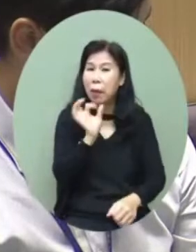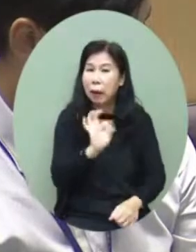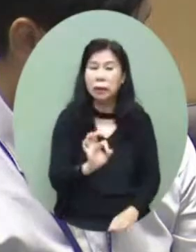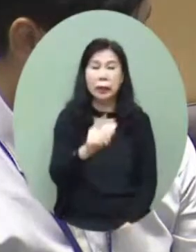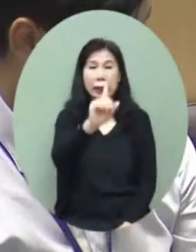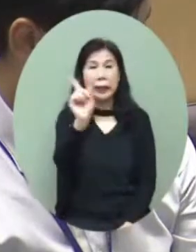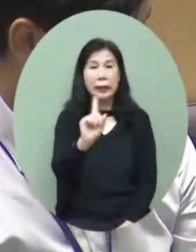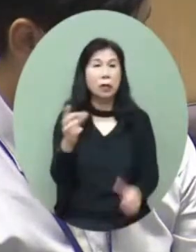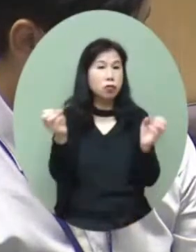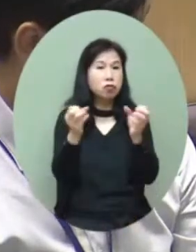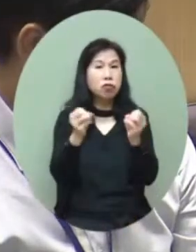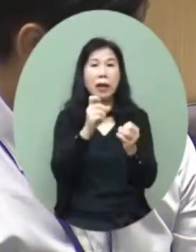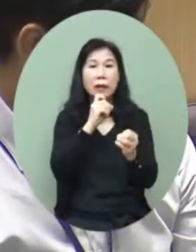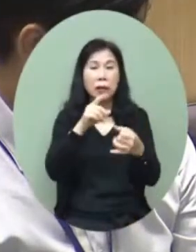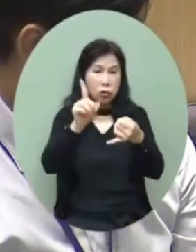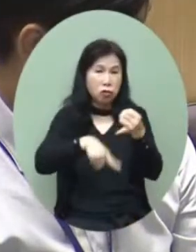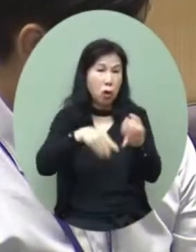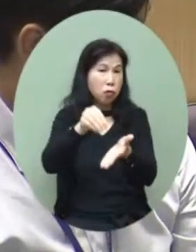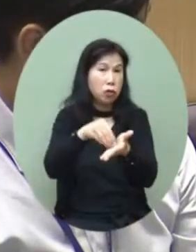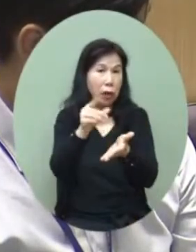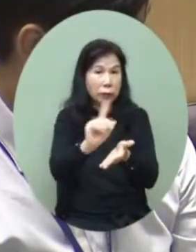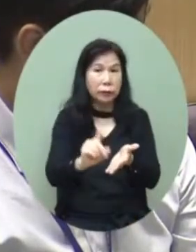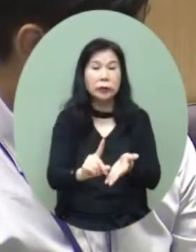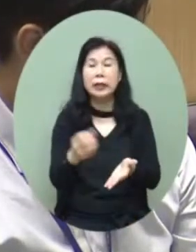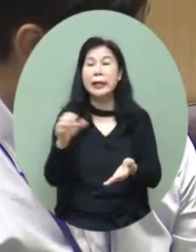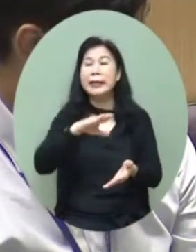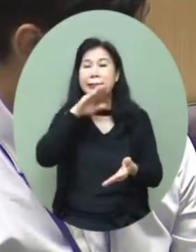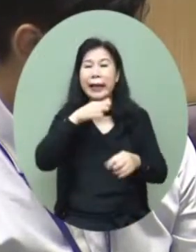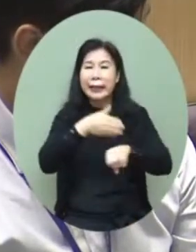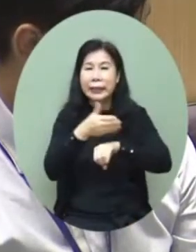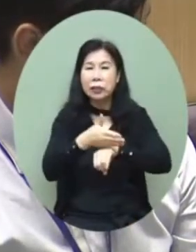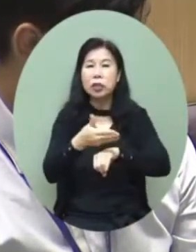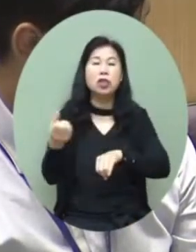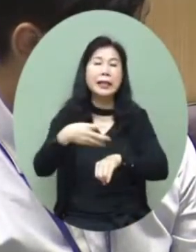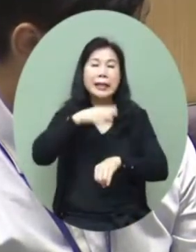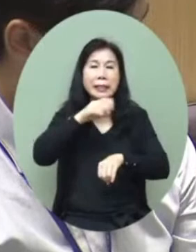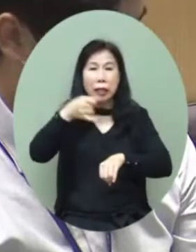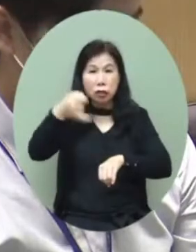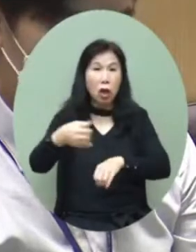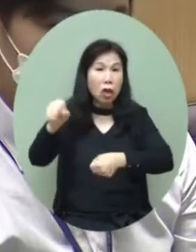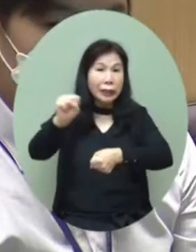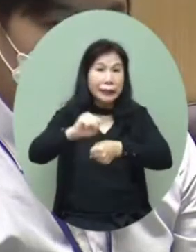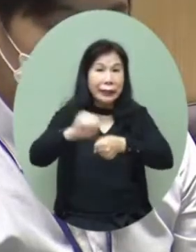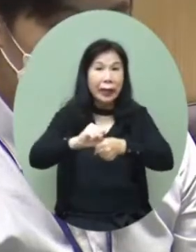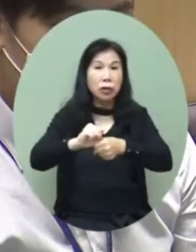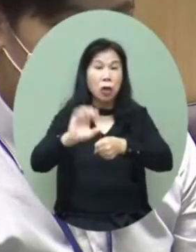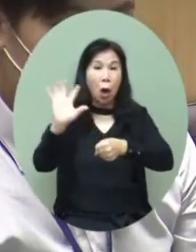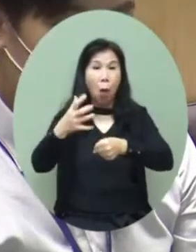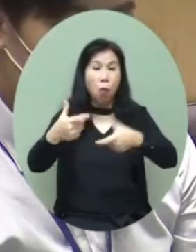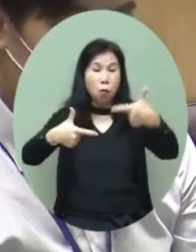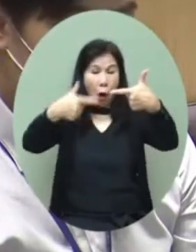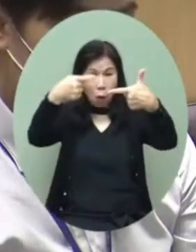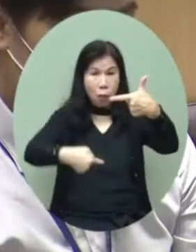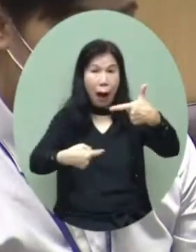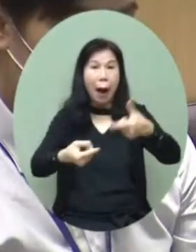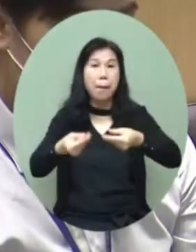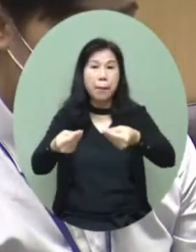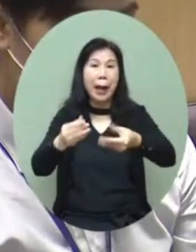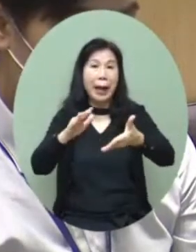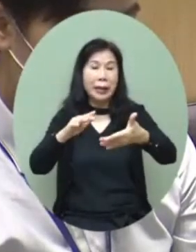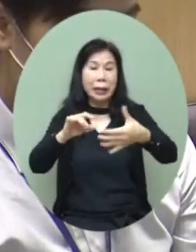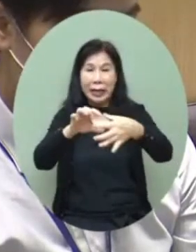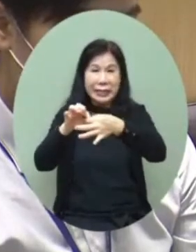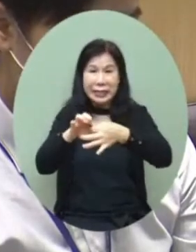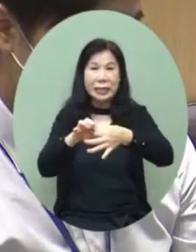today. Is there any obstacles in terms of the tracing technology used? So would you expand the yellow